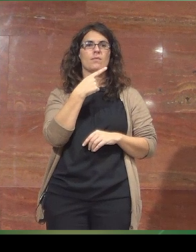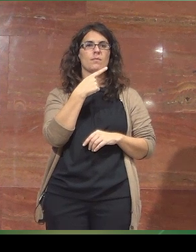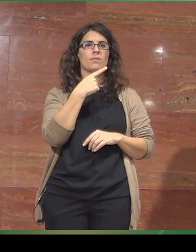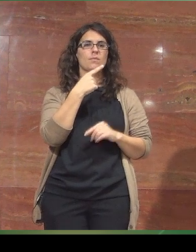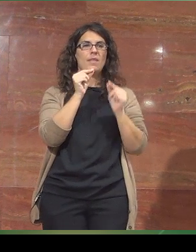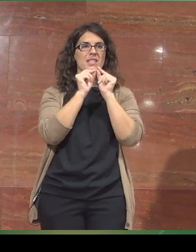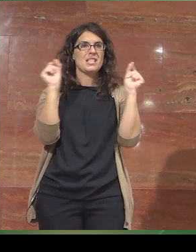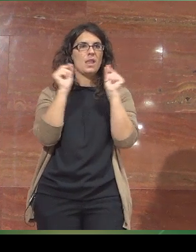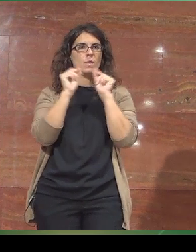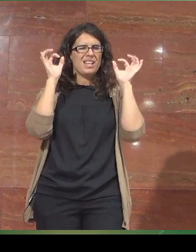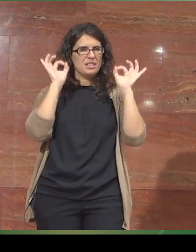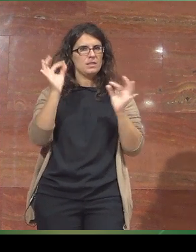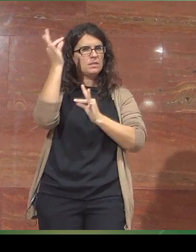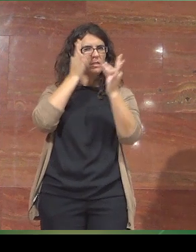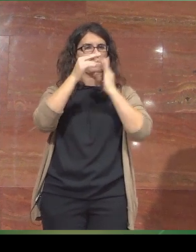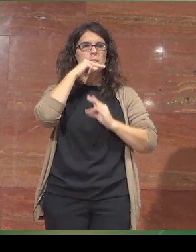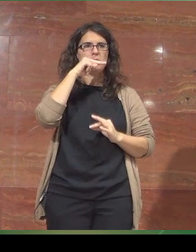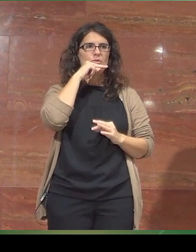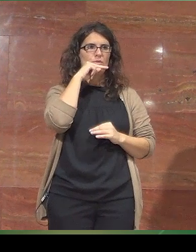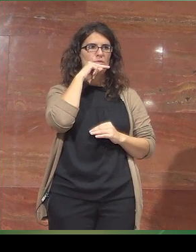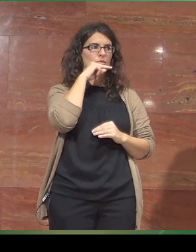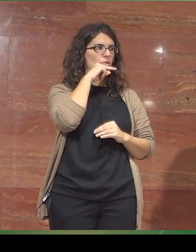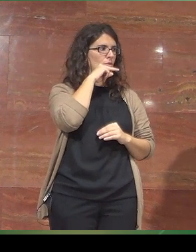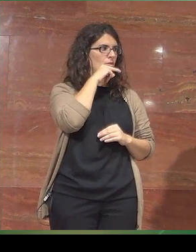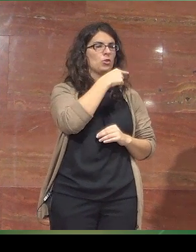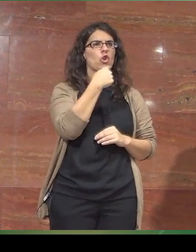can't just say 10 meters, I'm not sure.